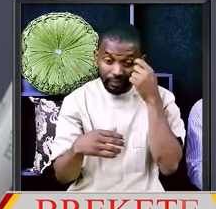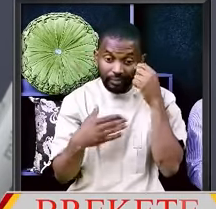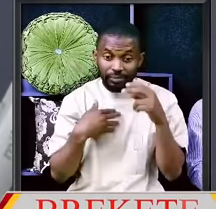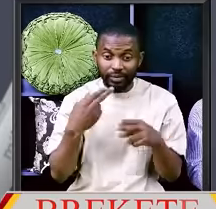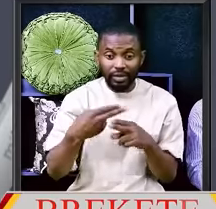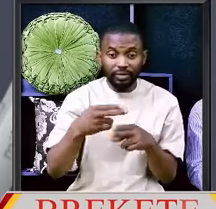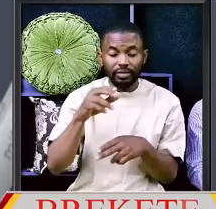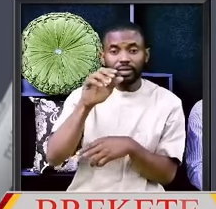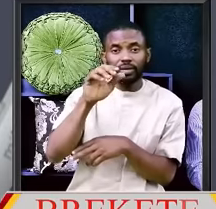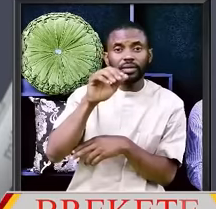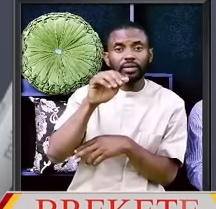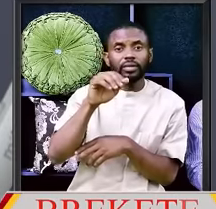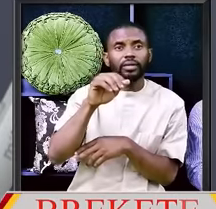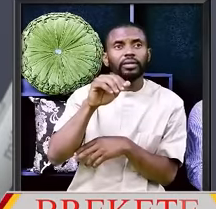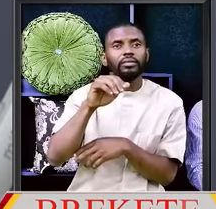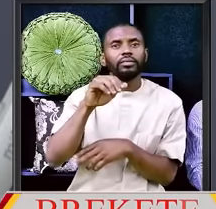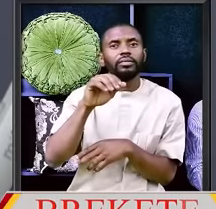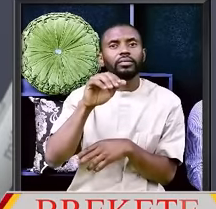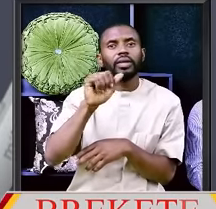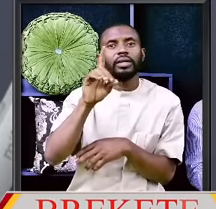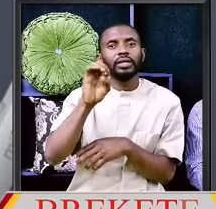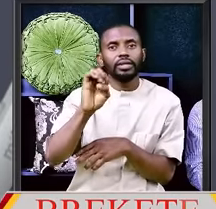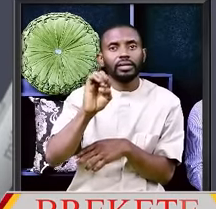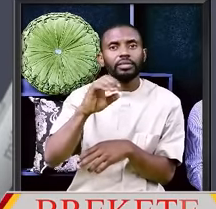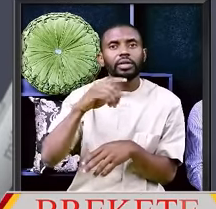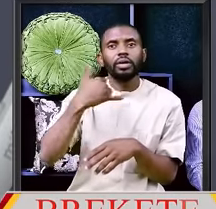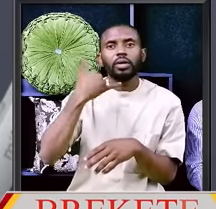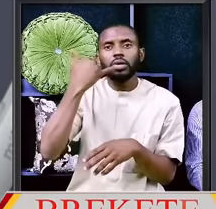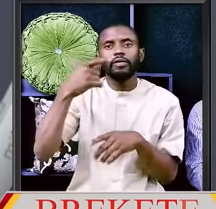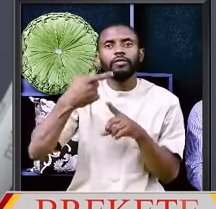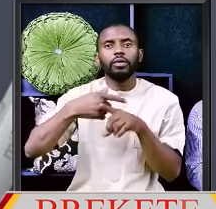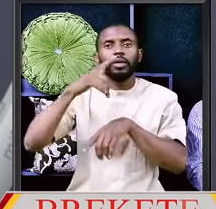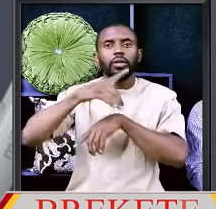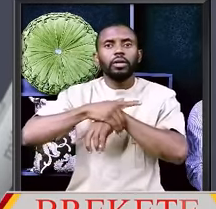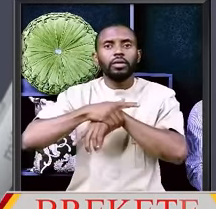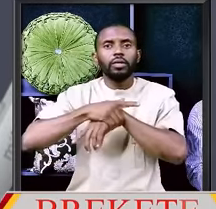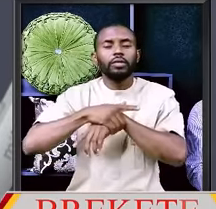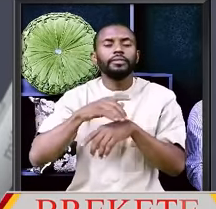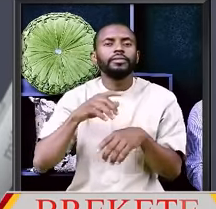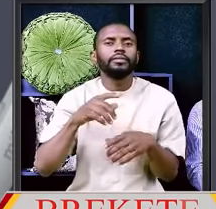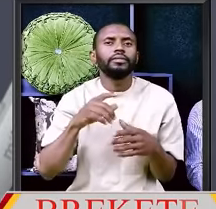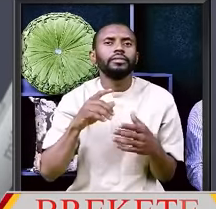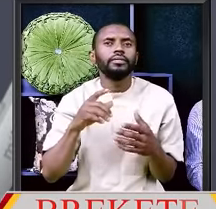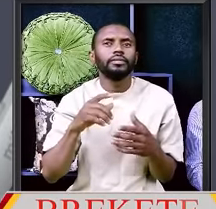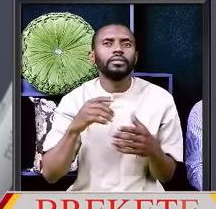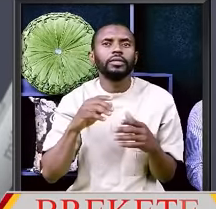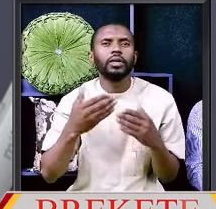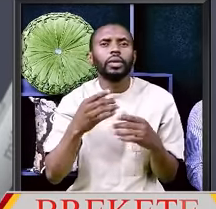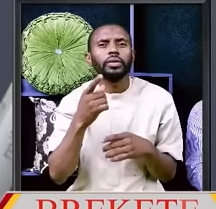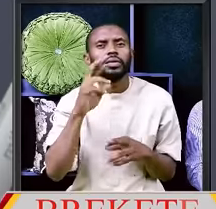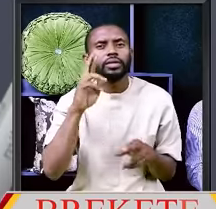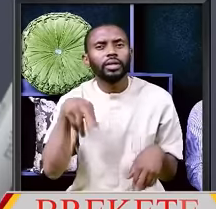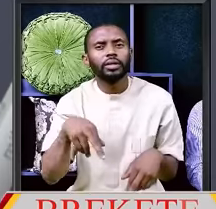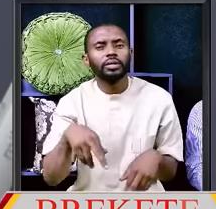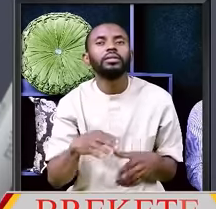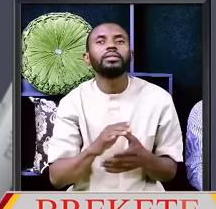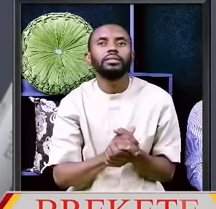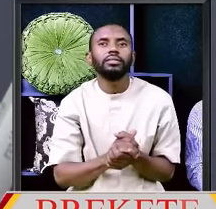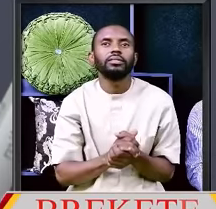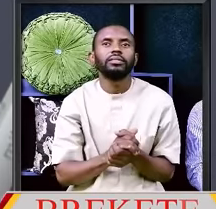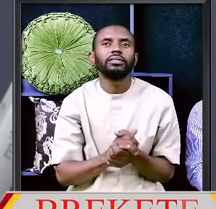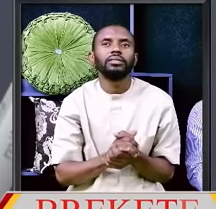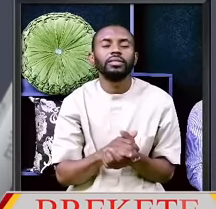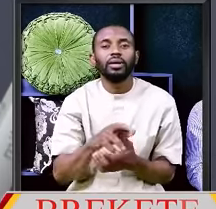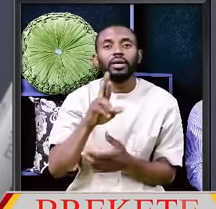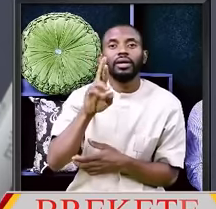My name is Adetu Adeoye. I'm calling from London. Okay. UK. Contributor. How are you, sir? Rekpetema.